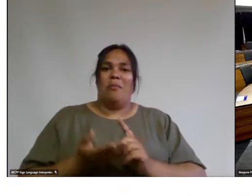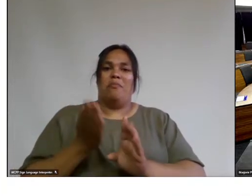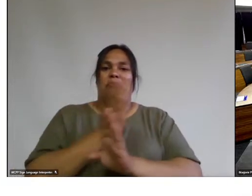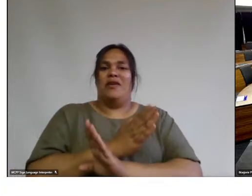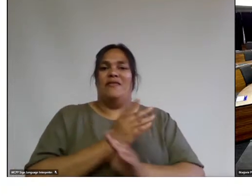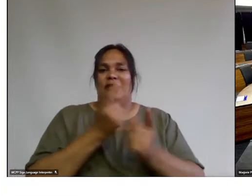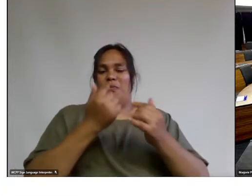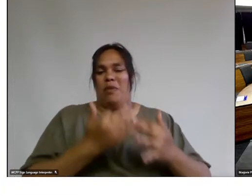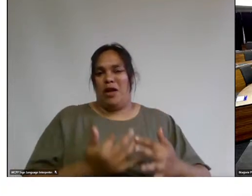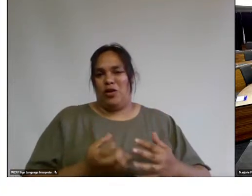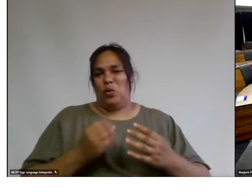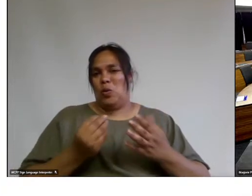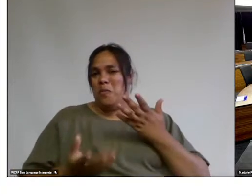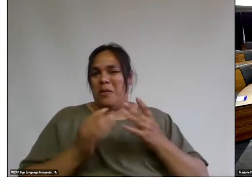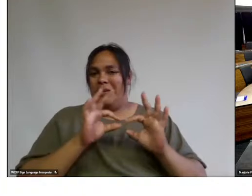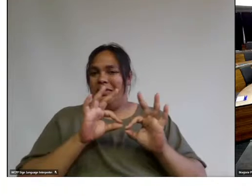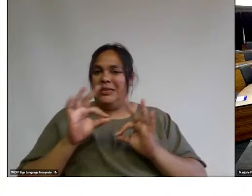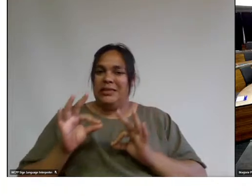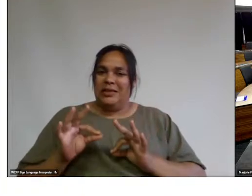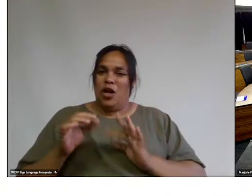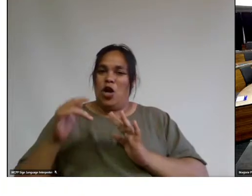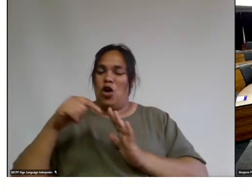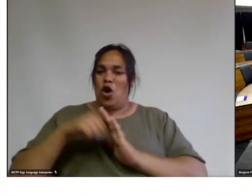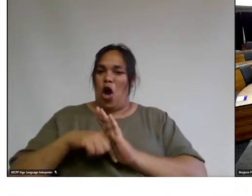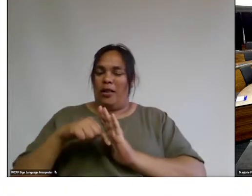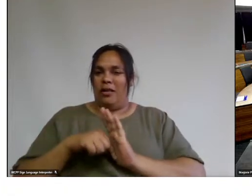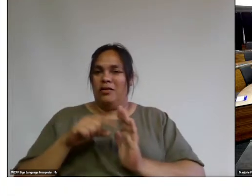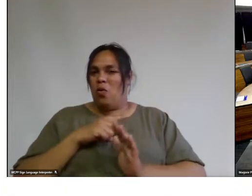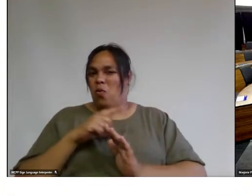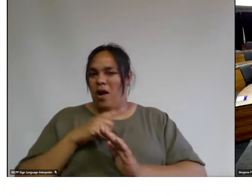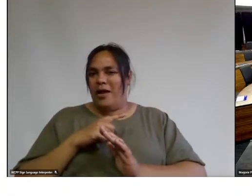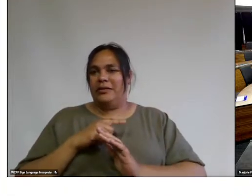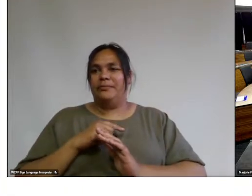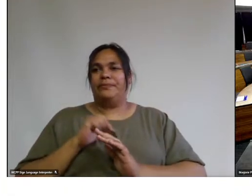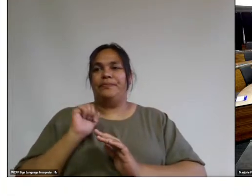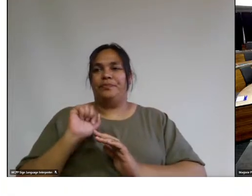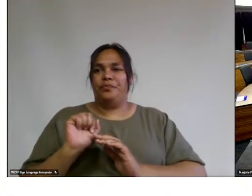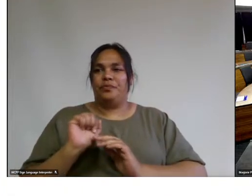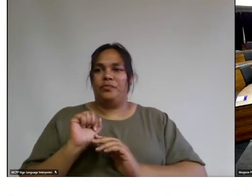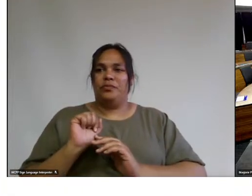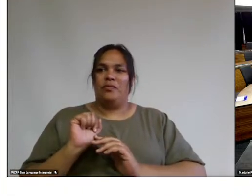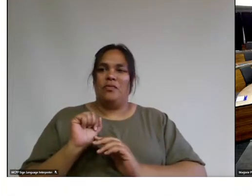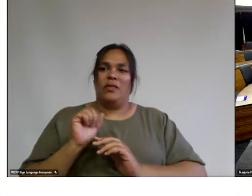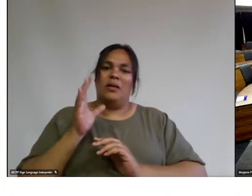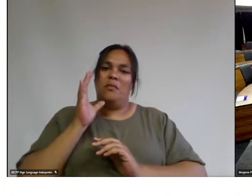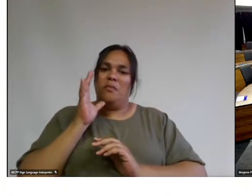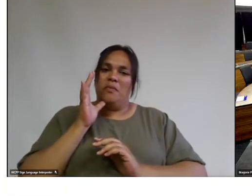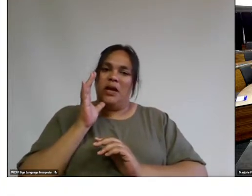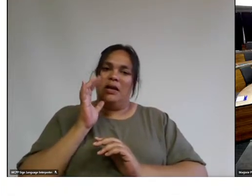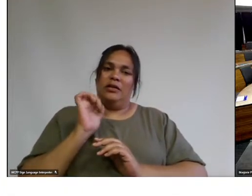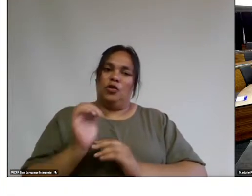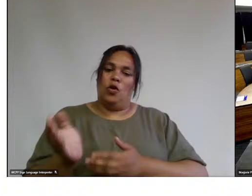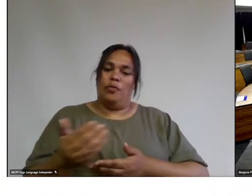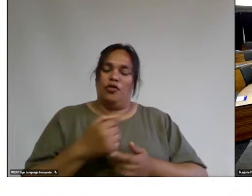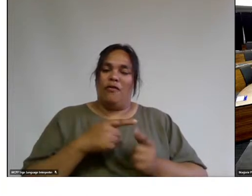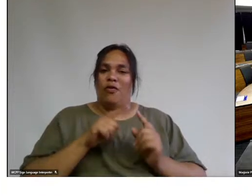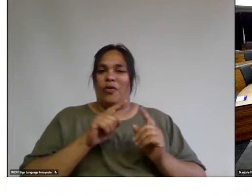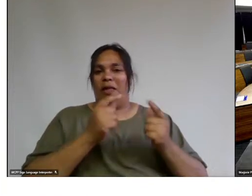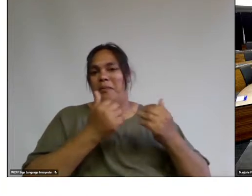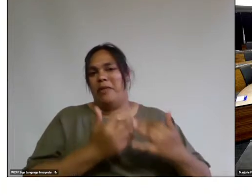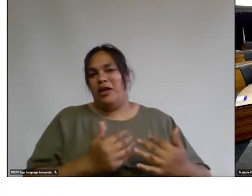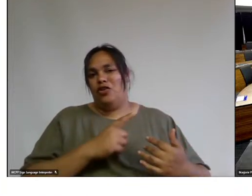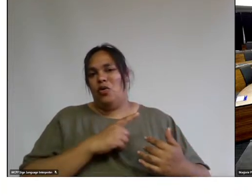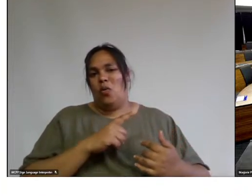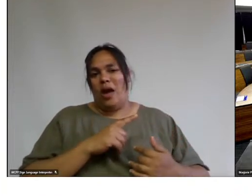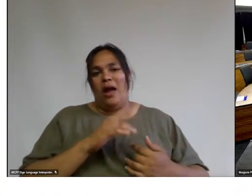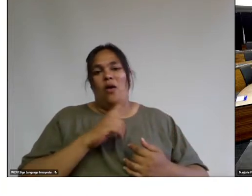budget. So perhaps there is a particular context why the actual main appropriation for this particular budget, if you